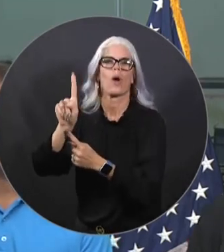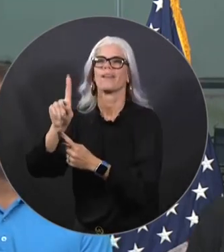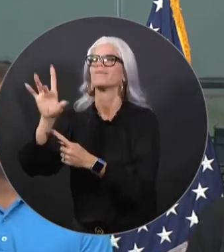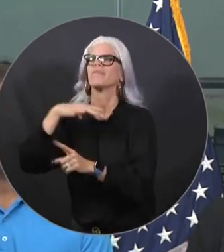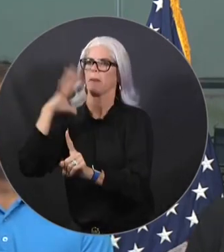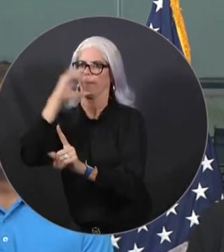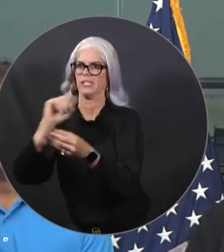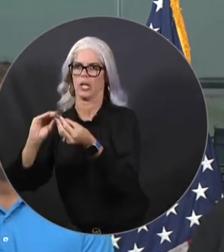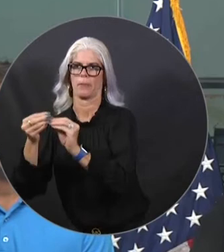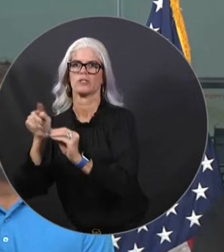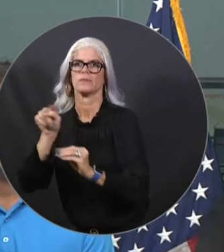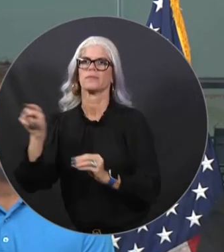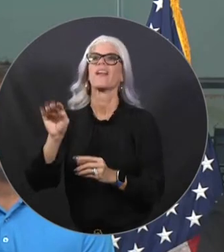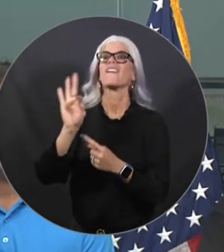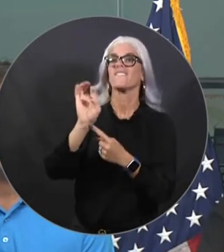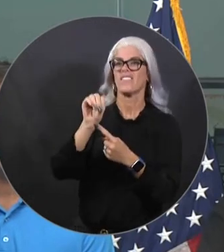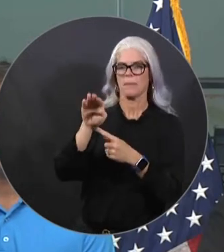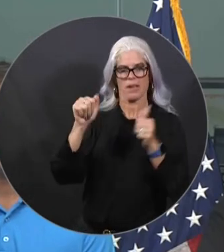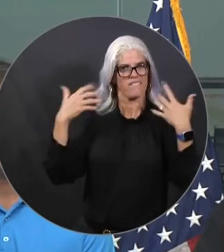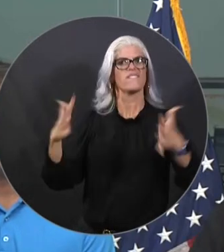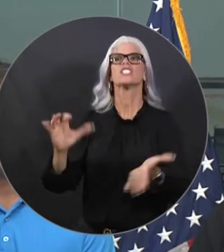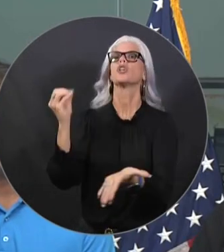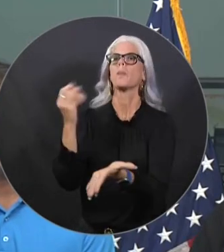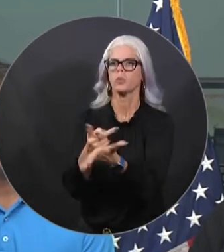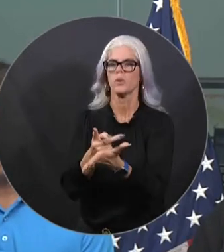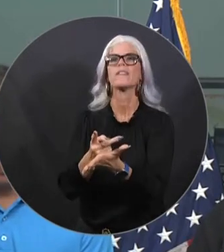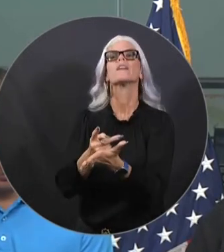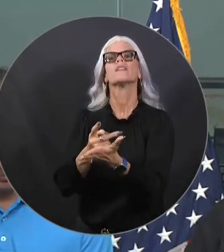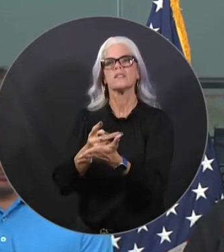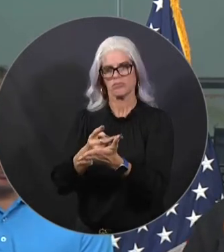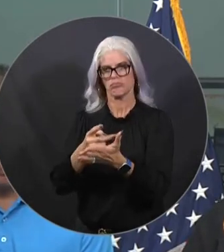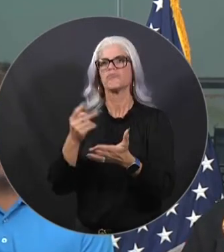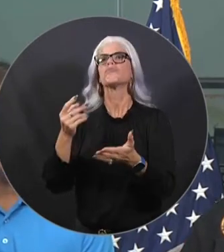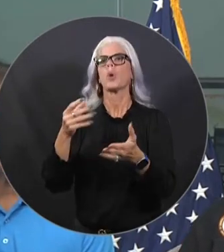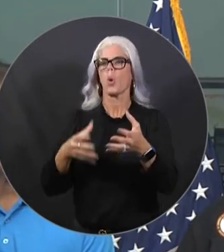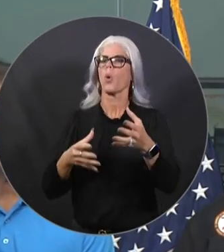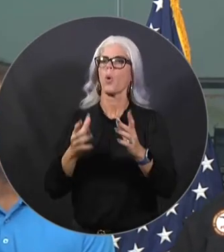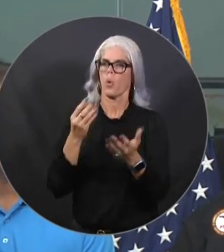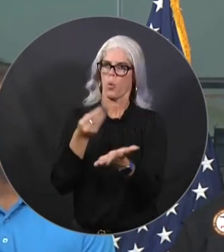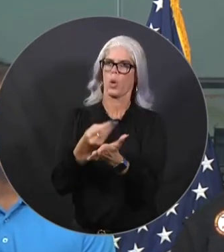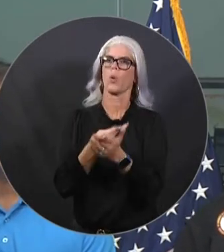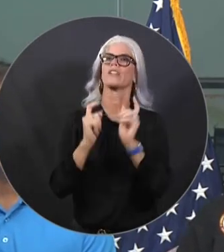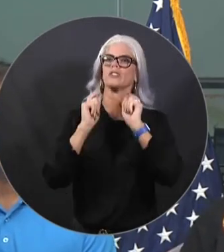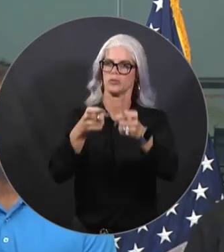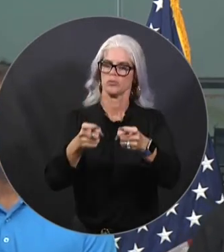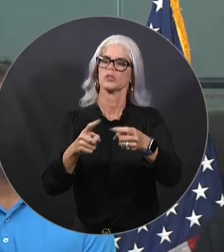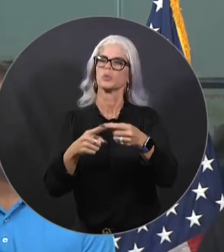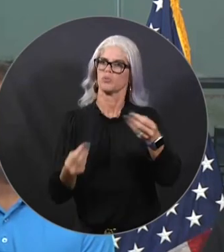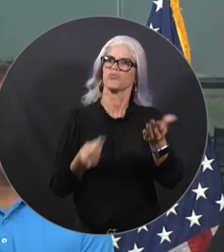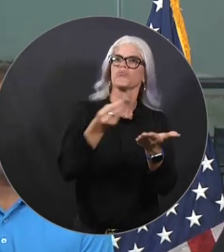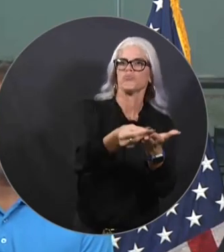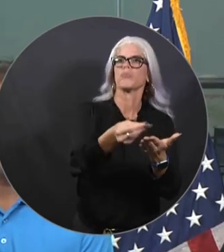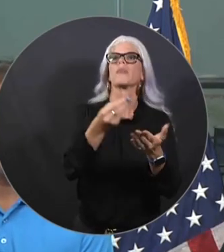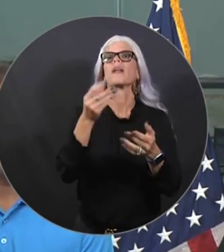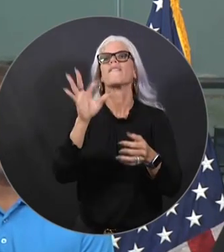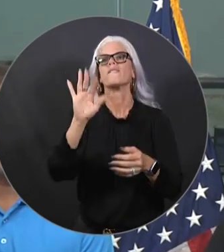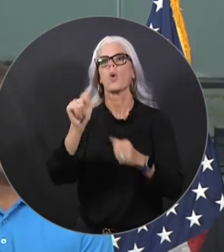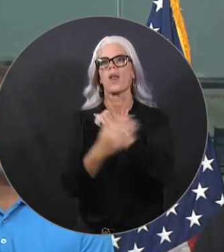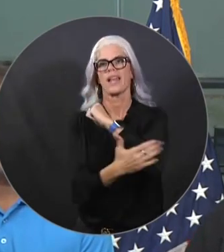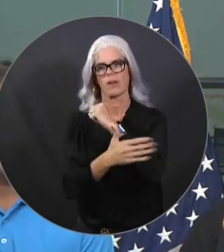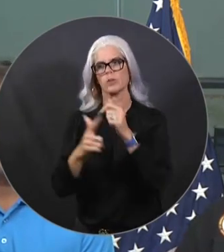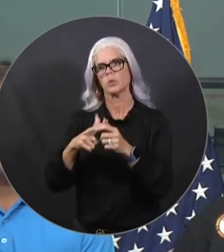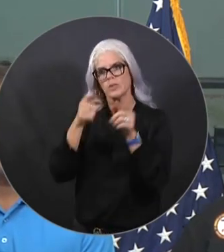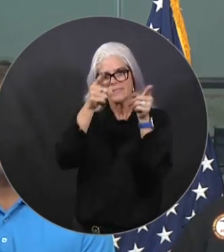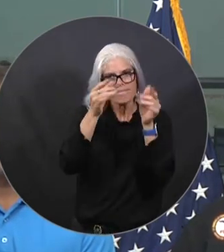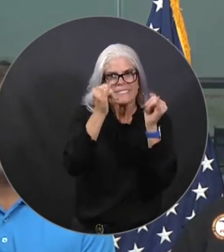to add some of the Central Florida counties into the individual assistance. Kevin will have more details on that, but we appreciate that